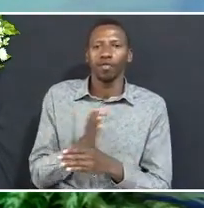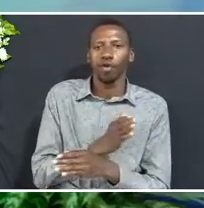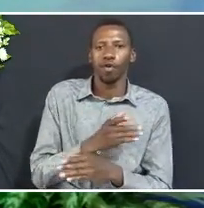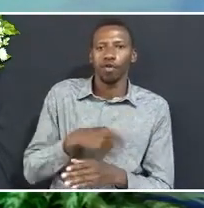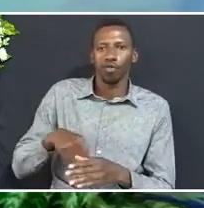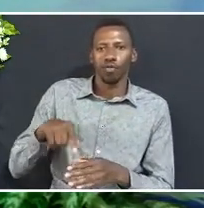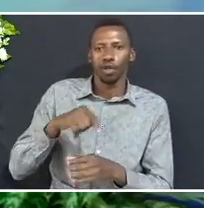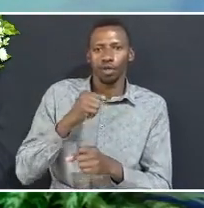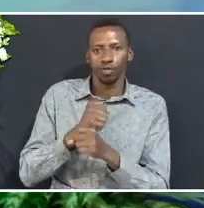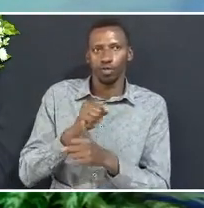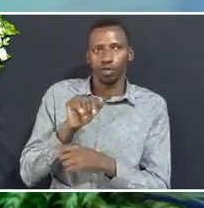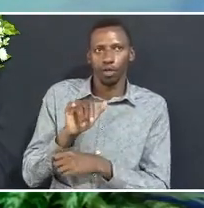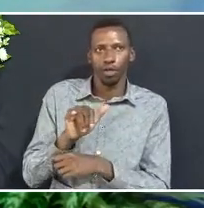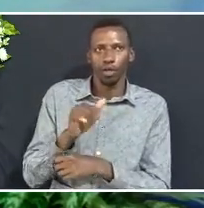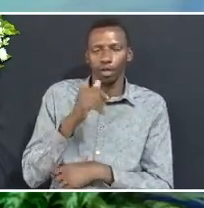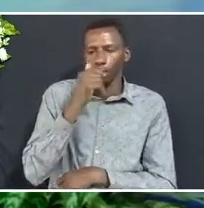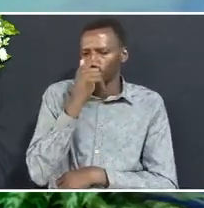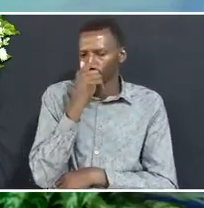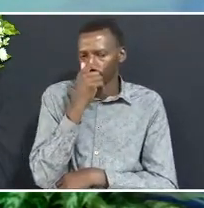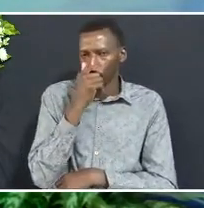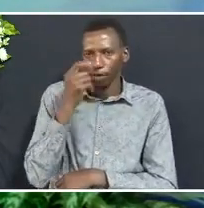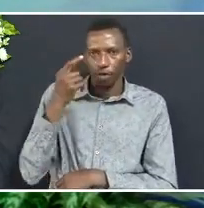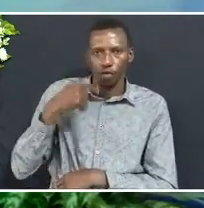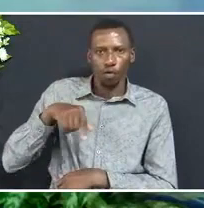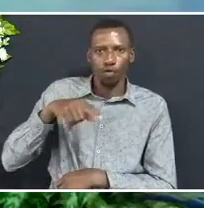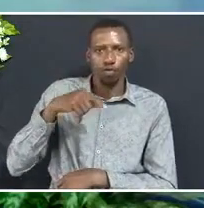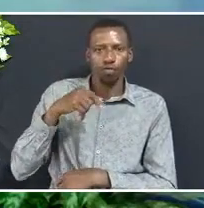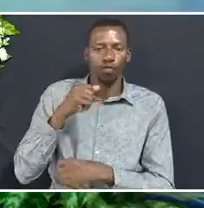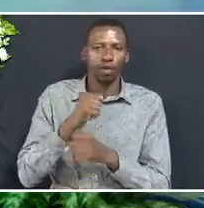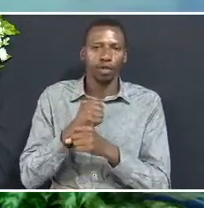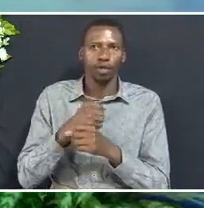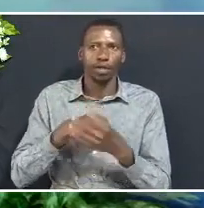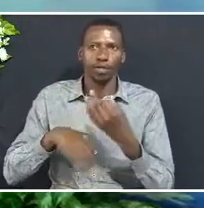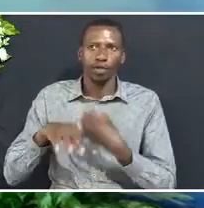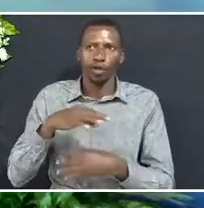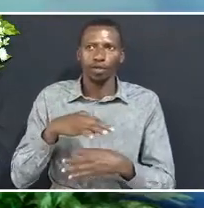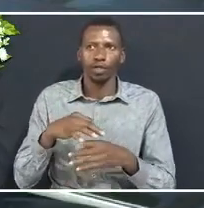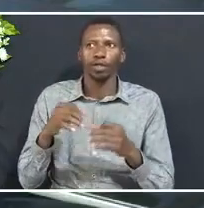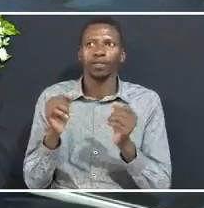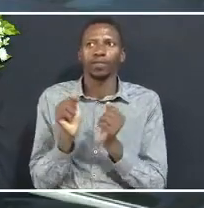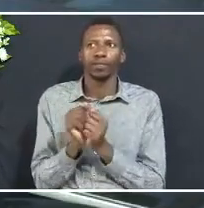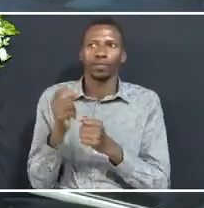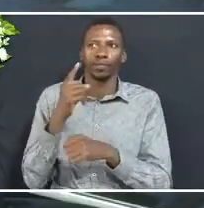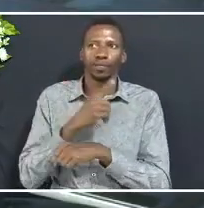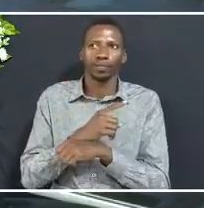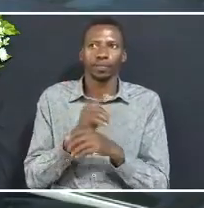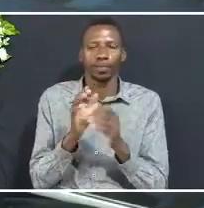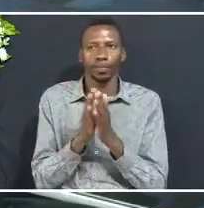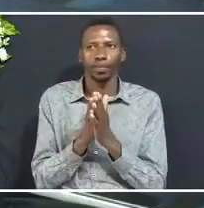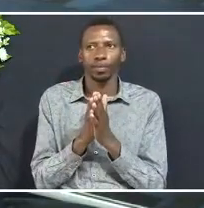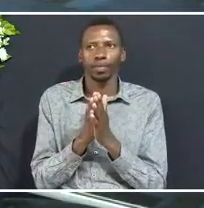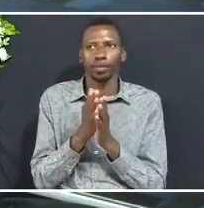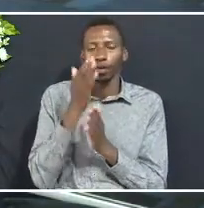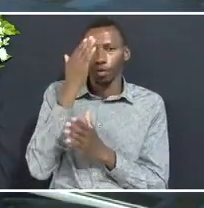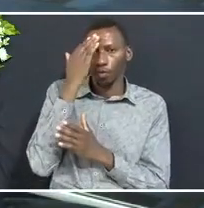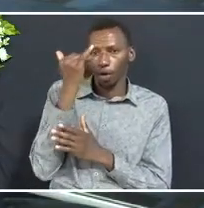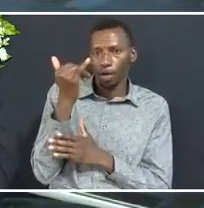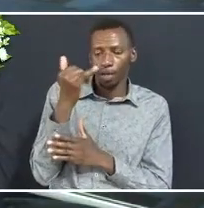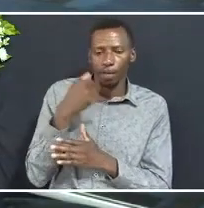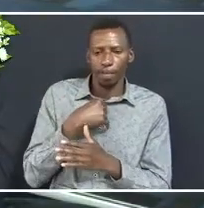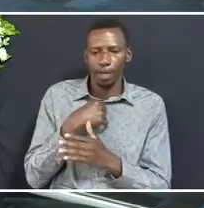I wish for those who did fellowship in these 10 days of prayer, because I may now do all the